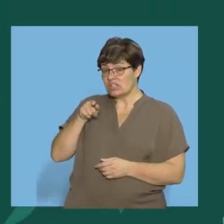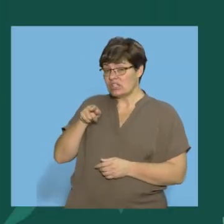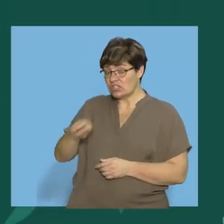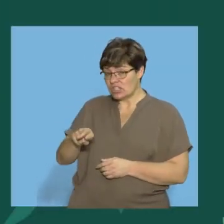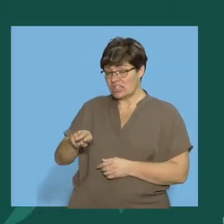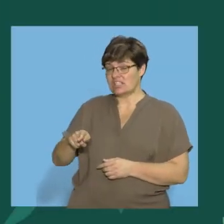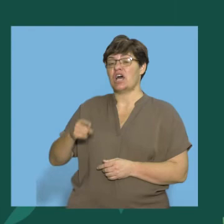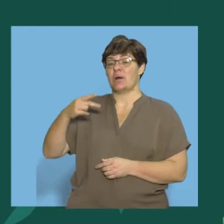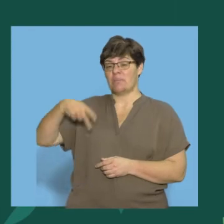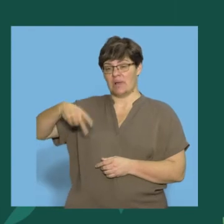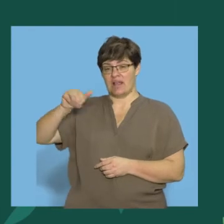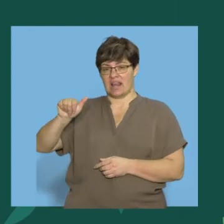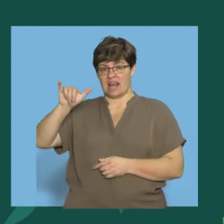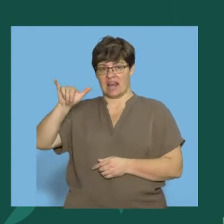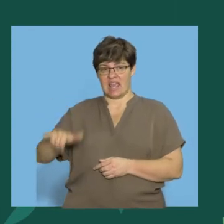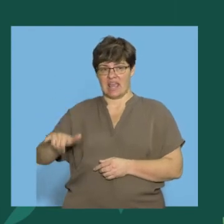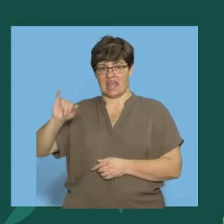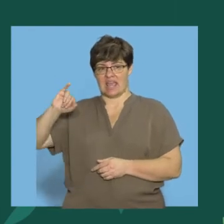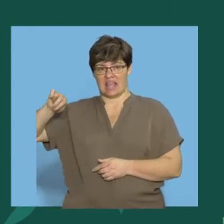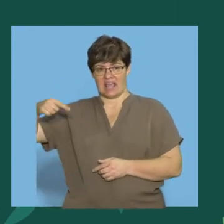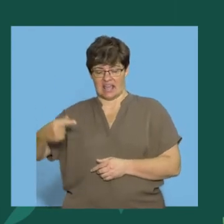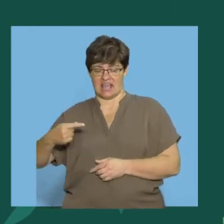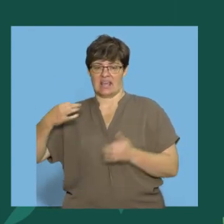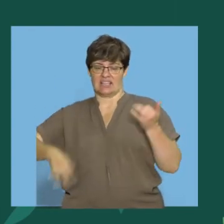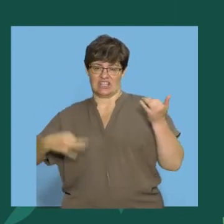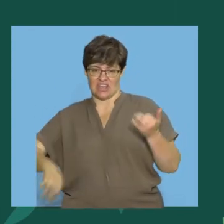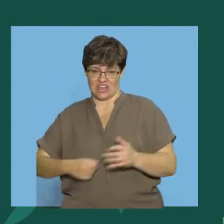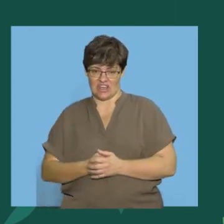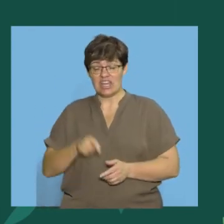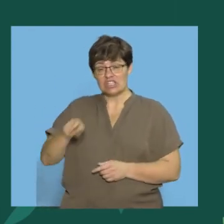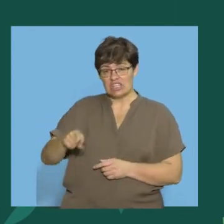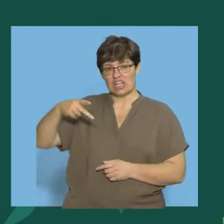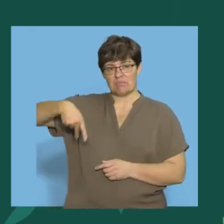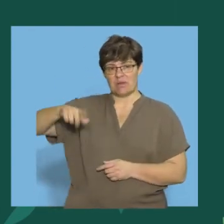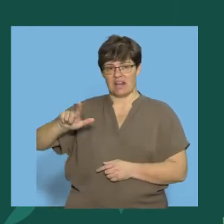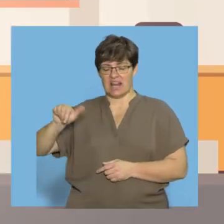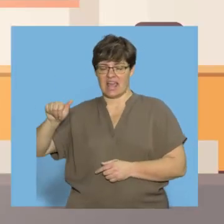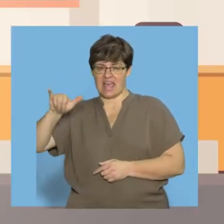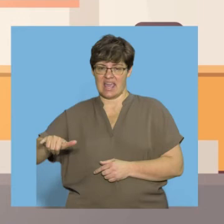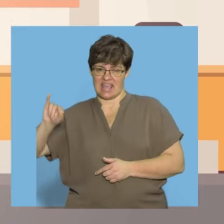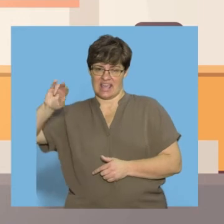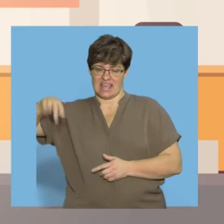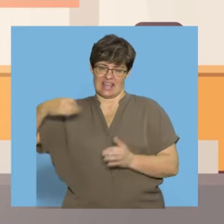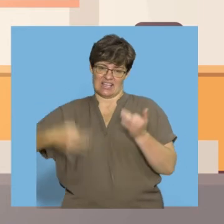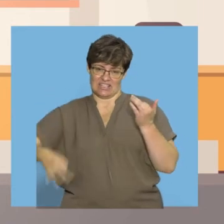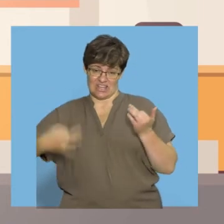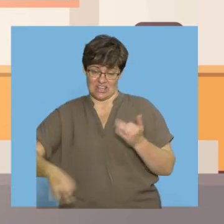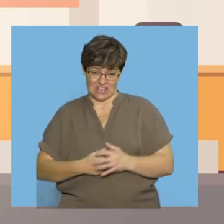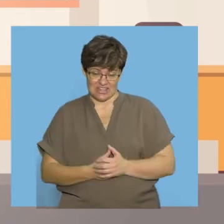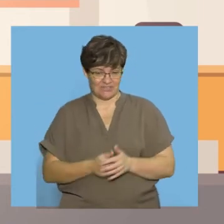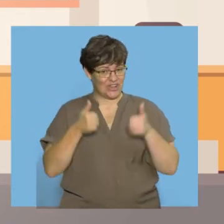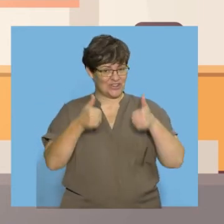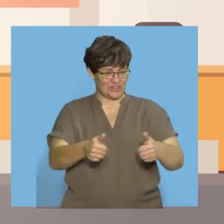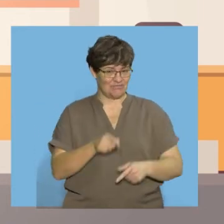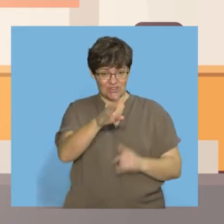she is playing the guitar. She is playing the guitar. Good. Now